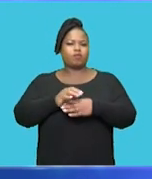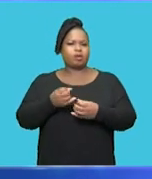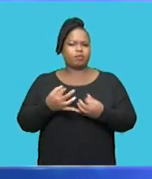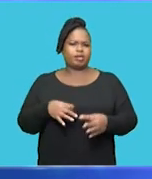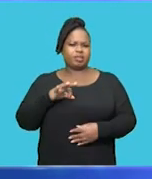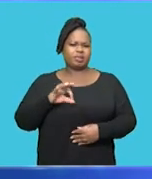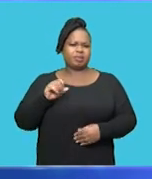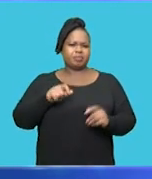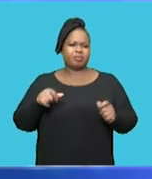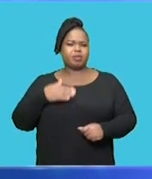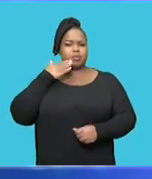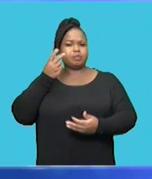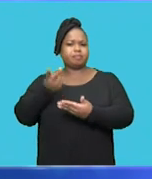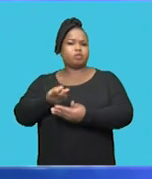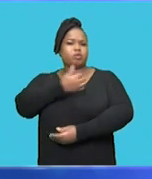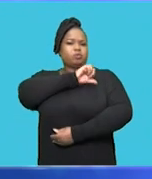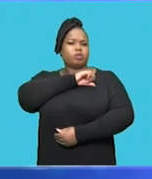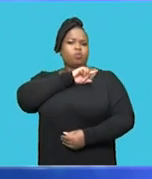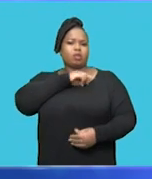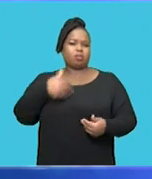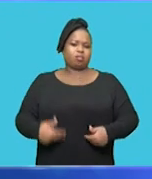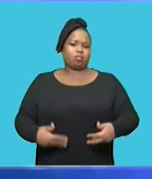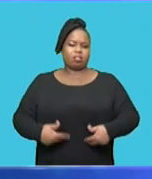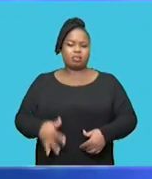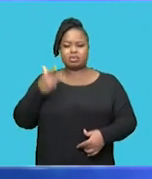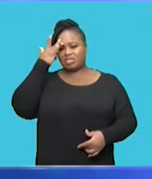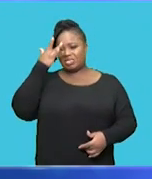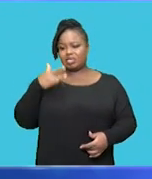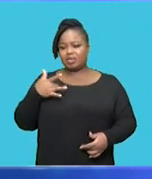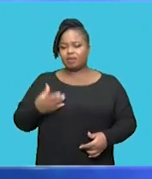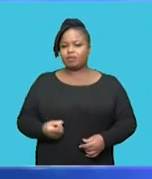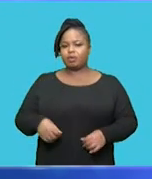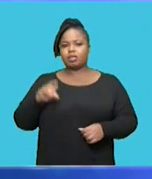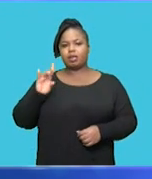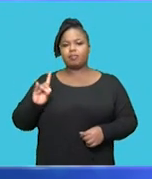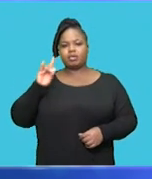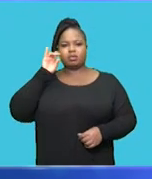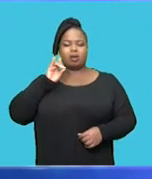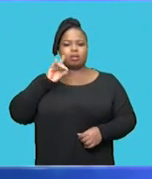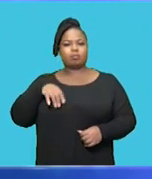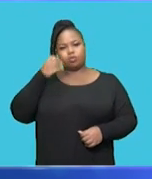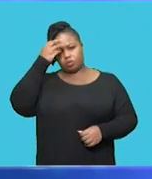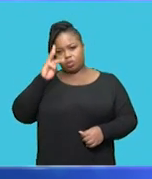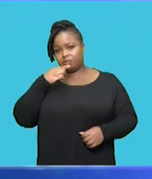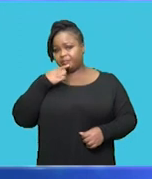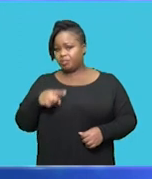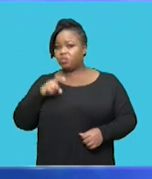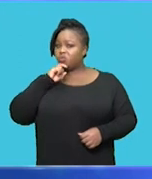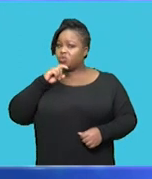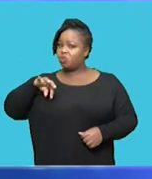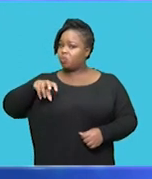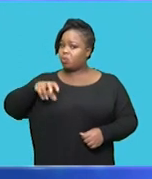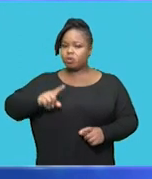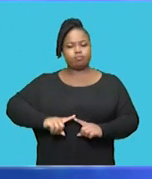abantu abangeniswe esibhedlele ngenxa yesi sifo kule ndawo enye. Okanye ke abahlali baseHammanskraal bayabongoza ukuba bangawasebenzisa amanzi